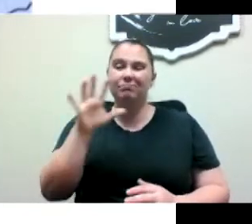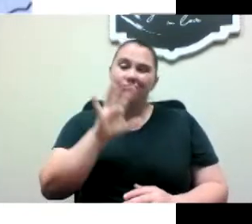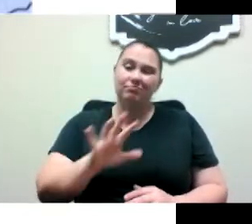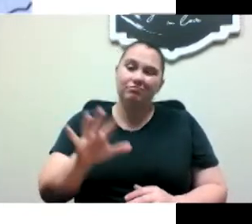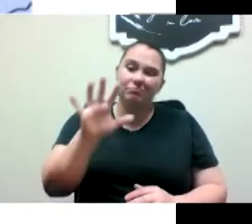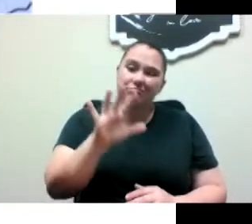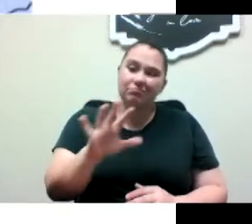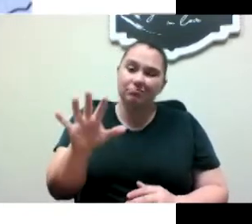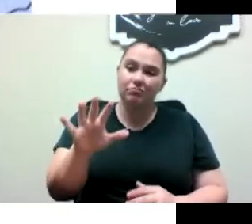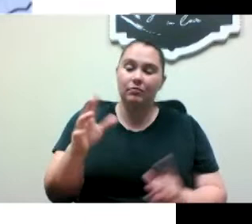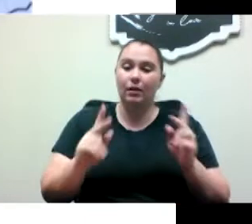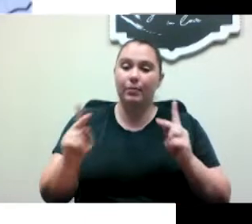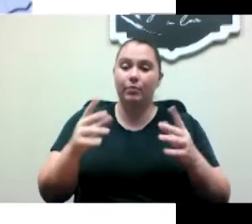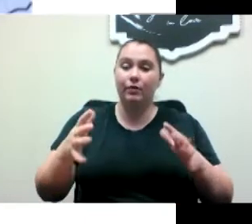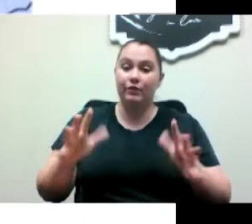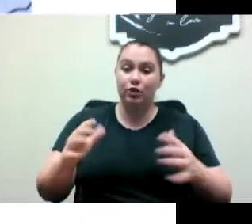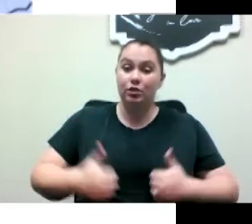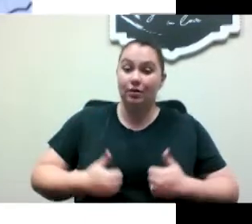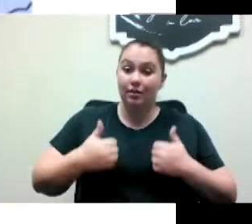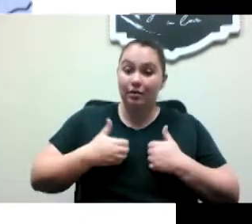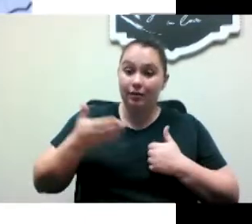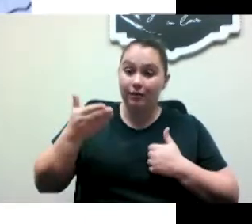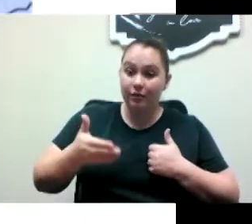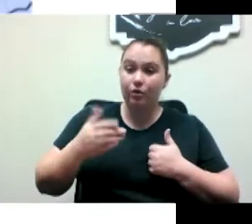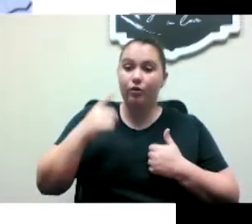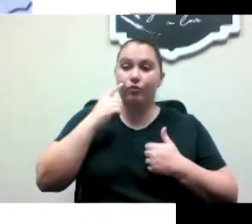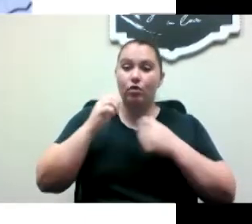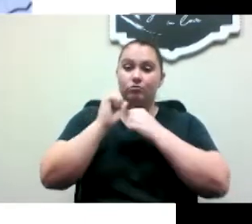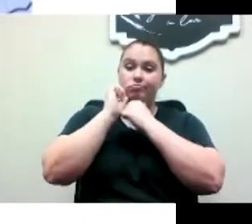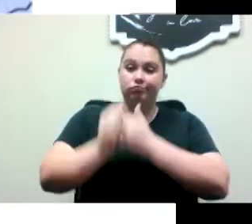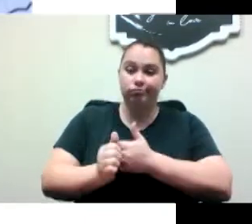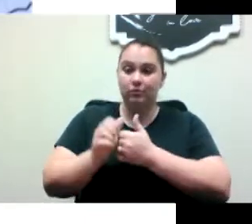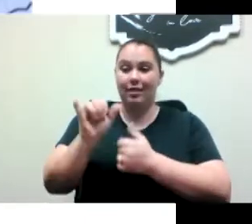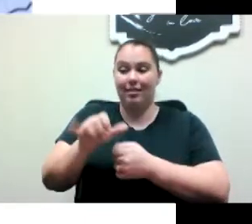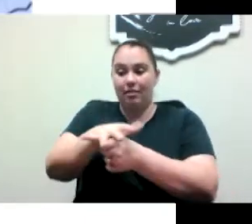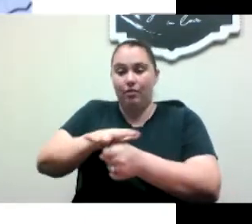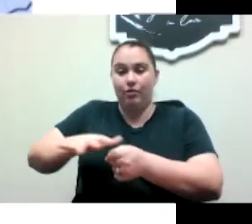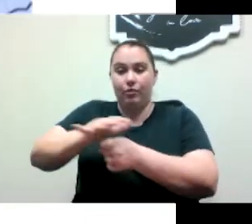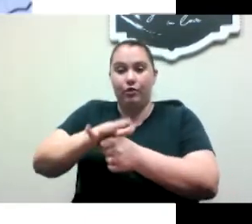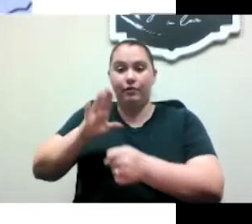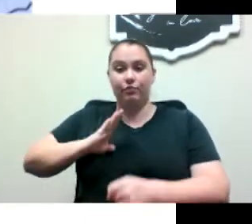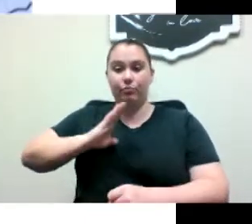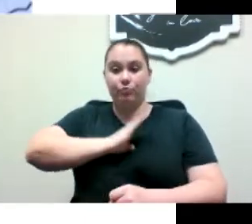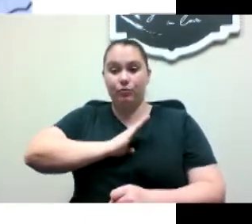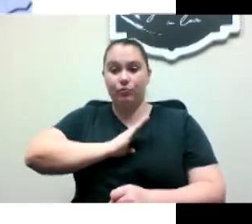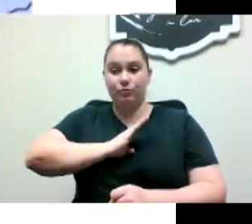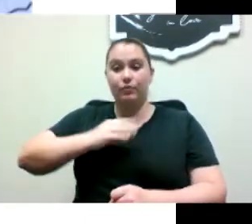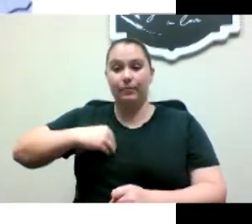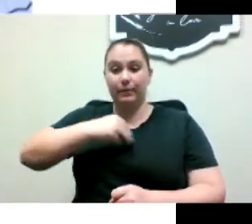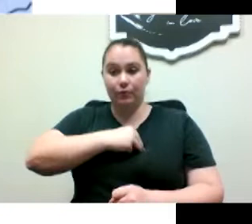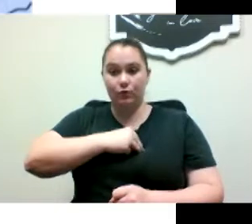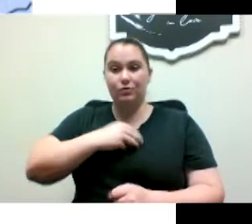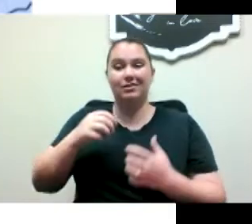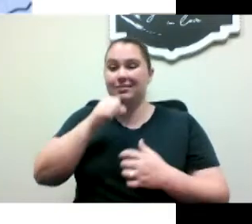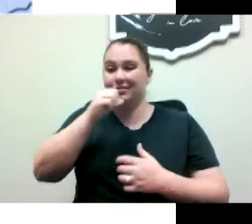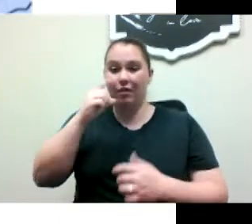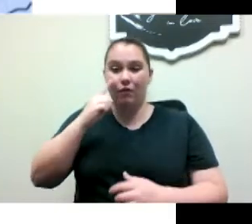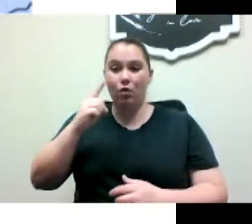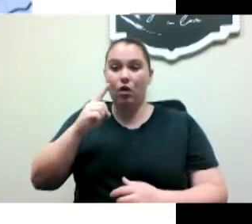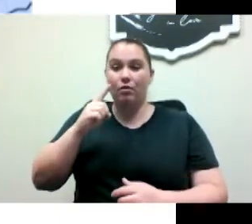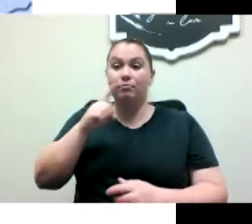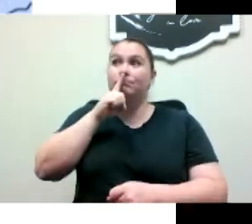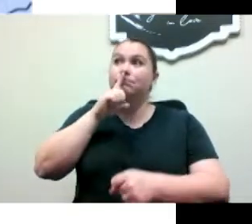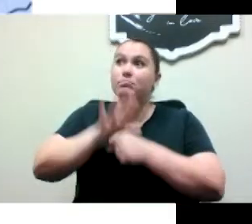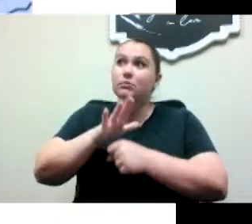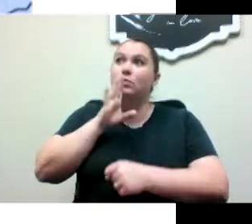of the residences of existing trustees. The reason we take that into account is not to keep you guys in office, but it's to